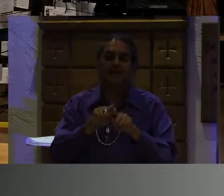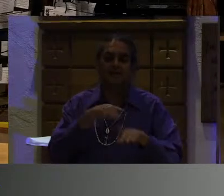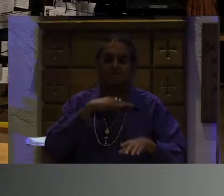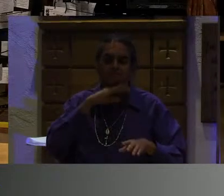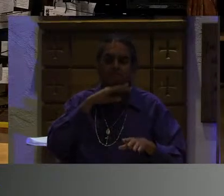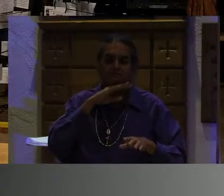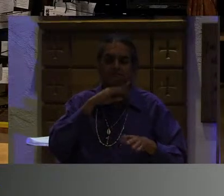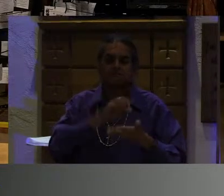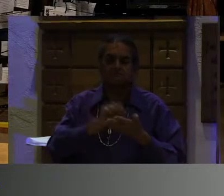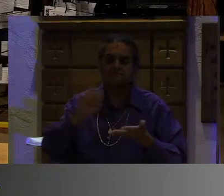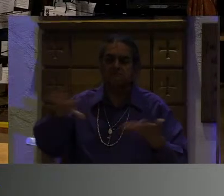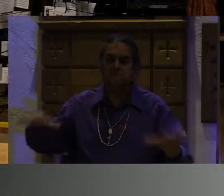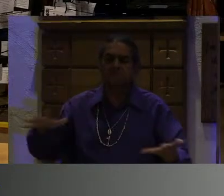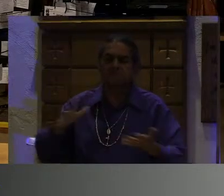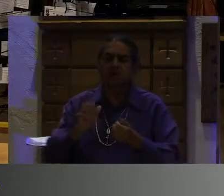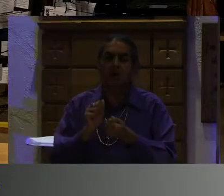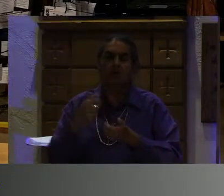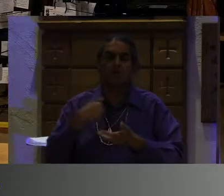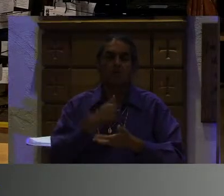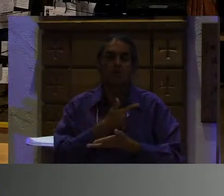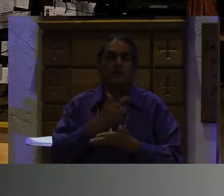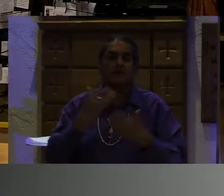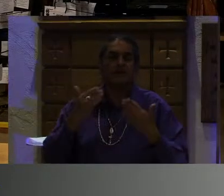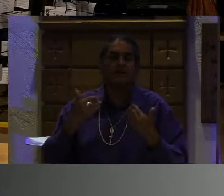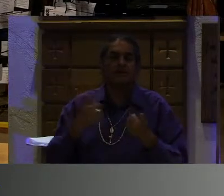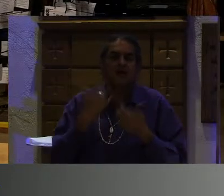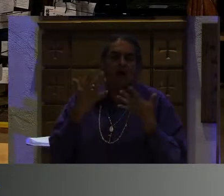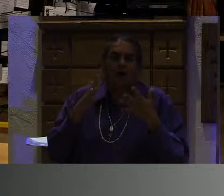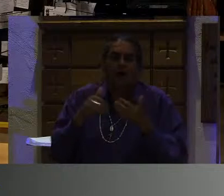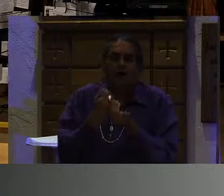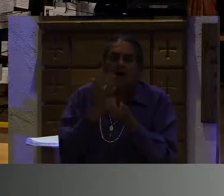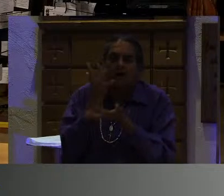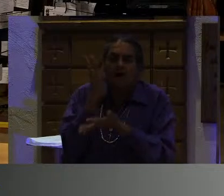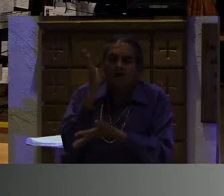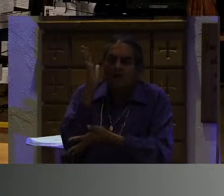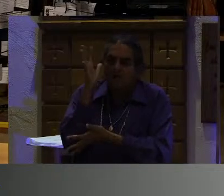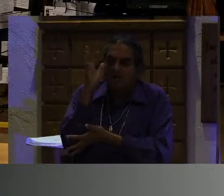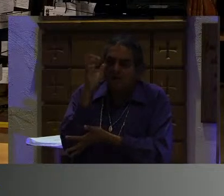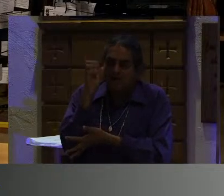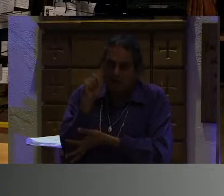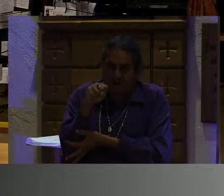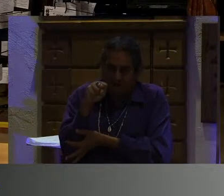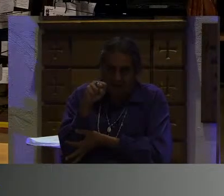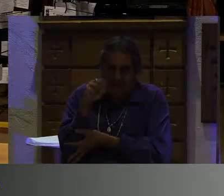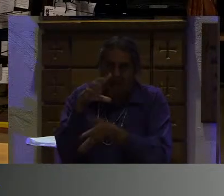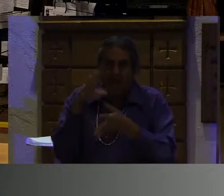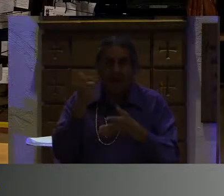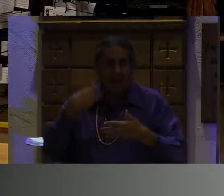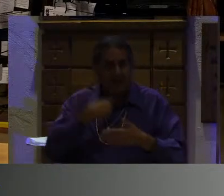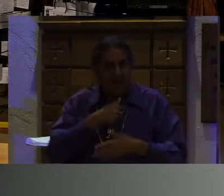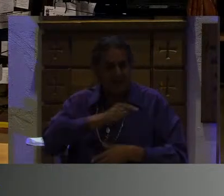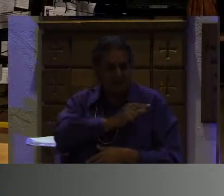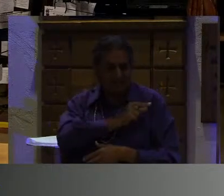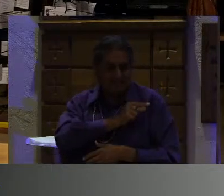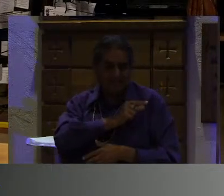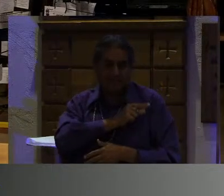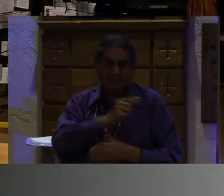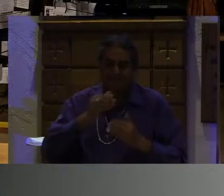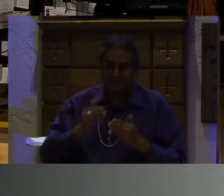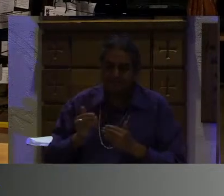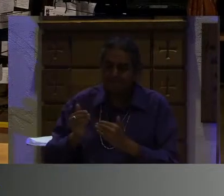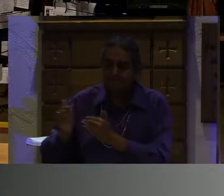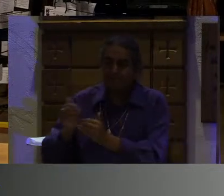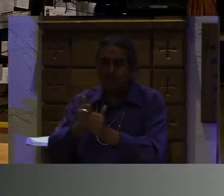rags. We have all withered like leaves, and our guilt carries us